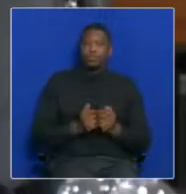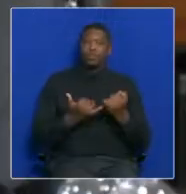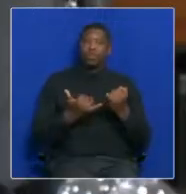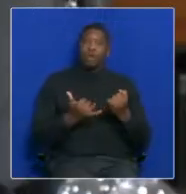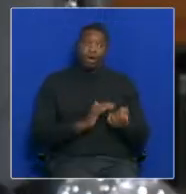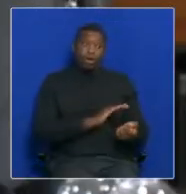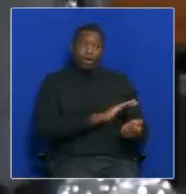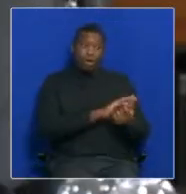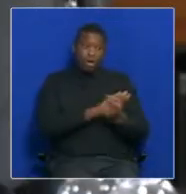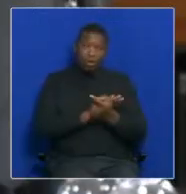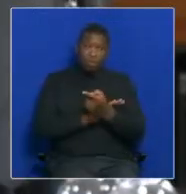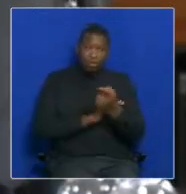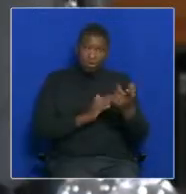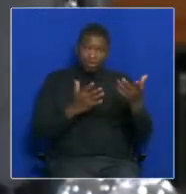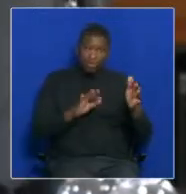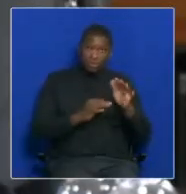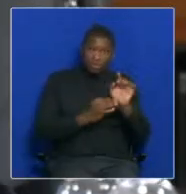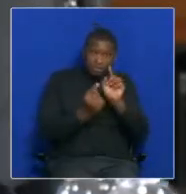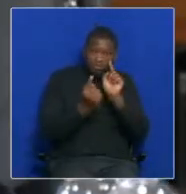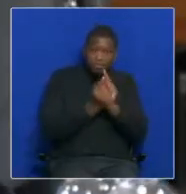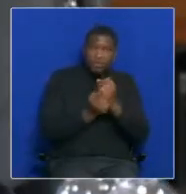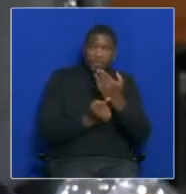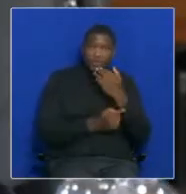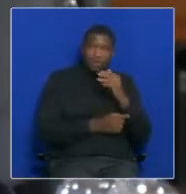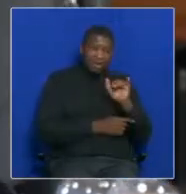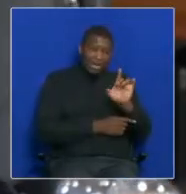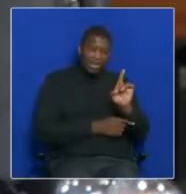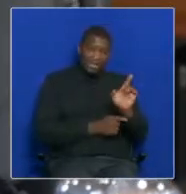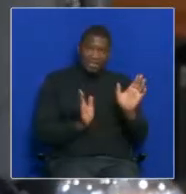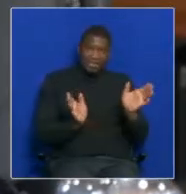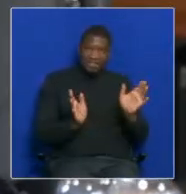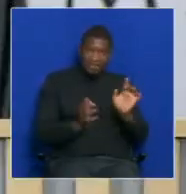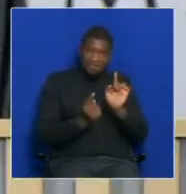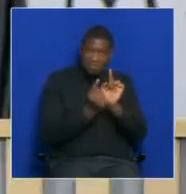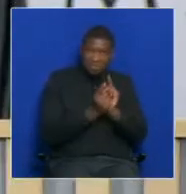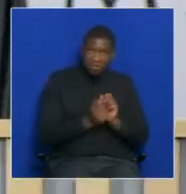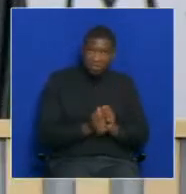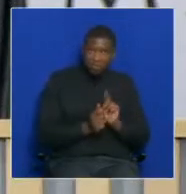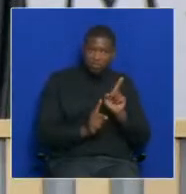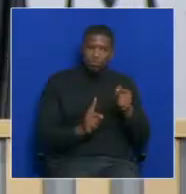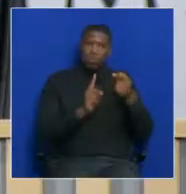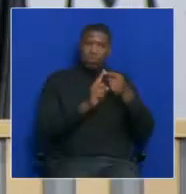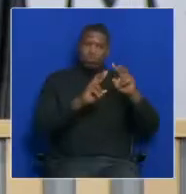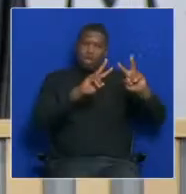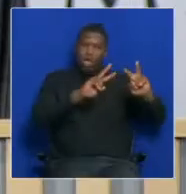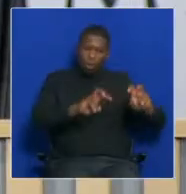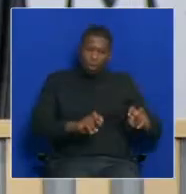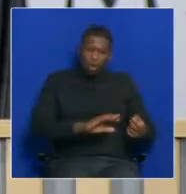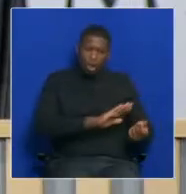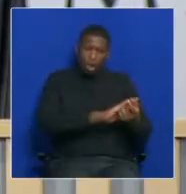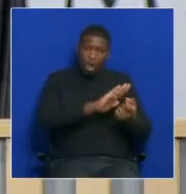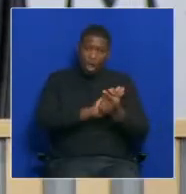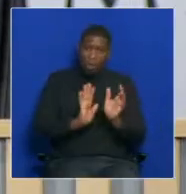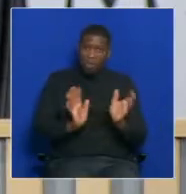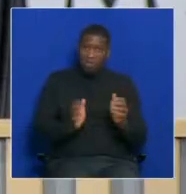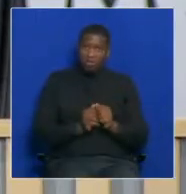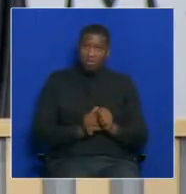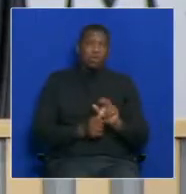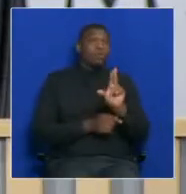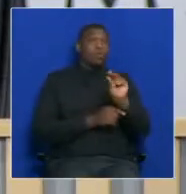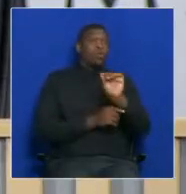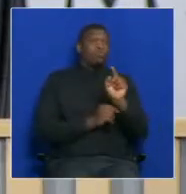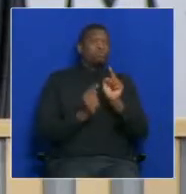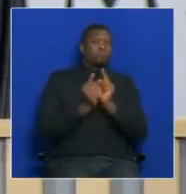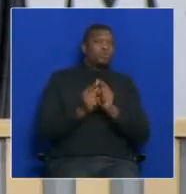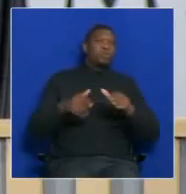approach the ID to inquire about it? No, I did not approach the ID to Okay. inquire about